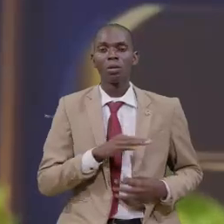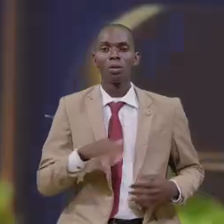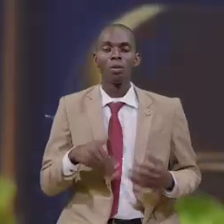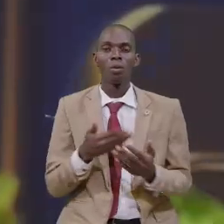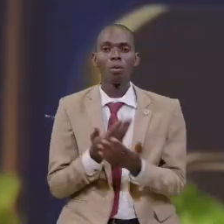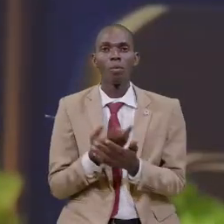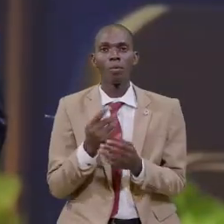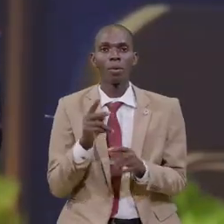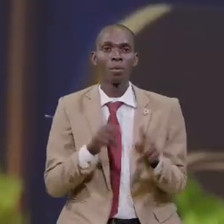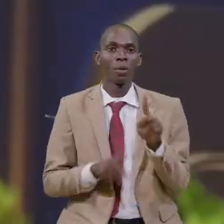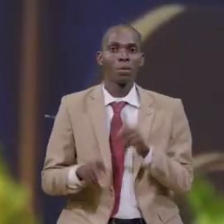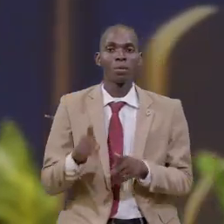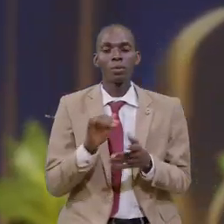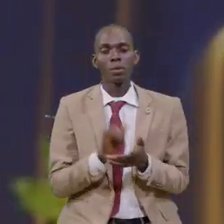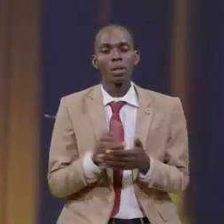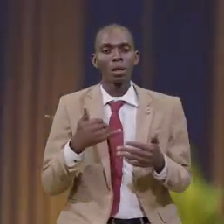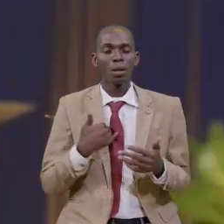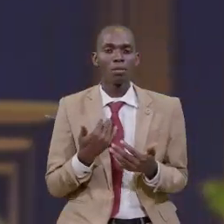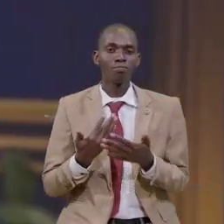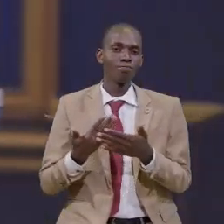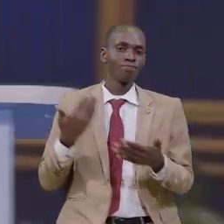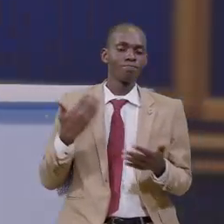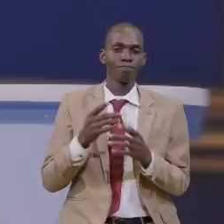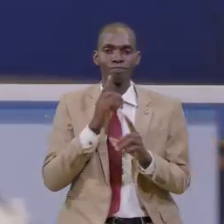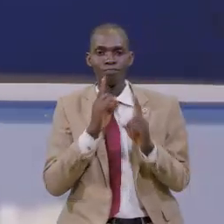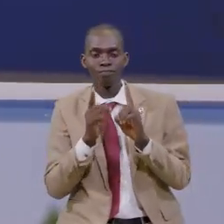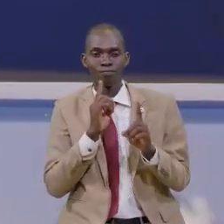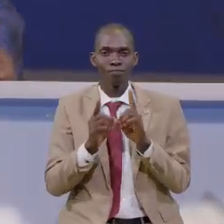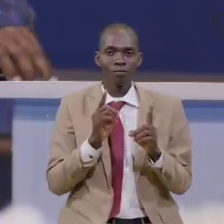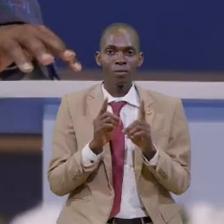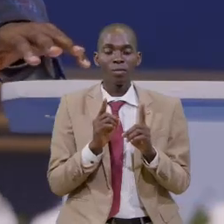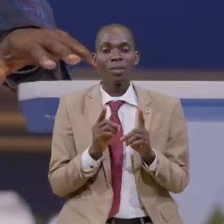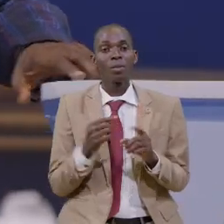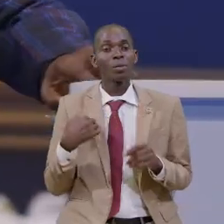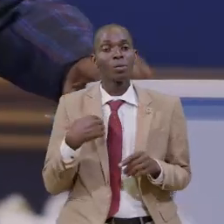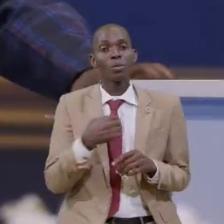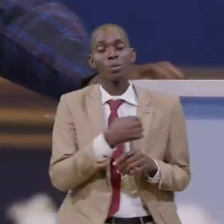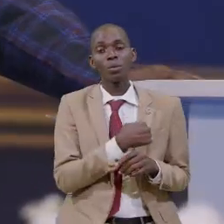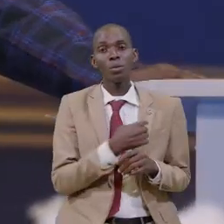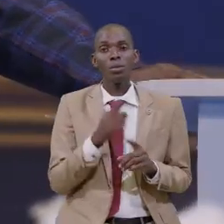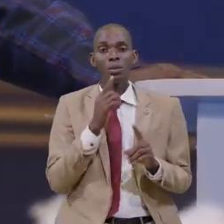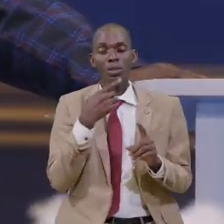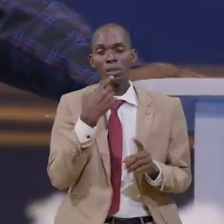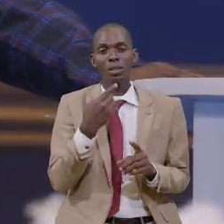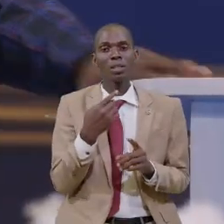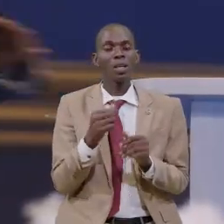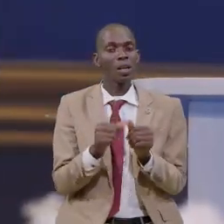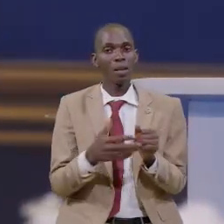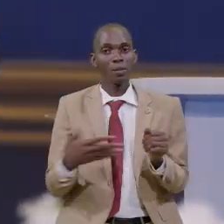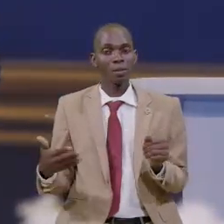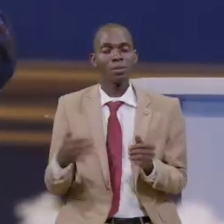that have spoken, we've said virtually everything we need to